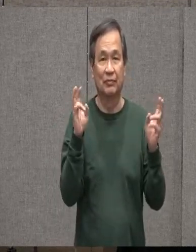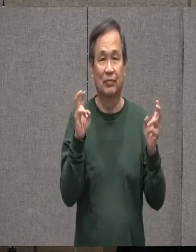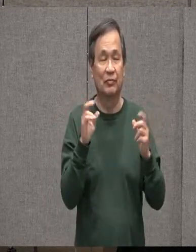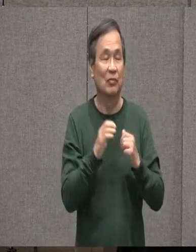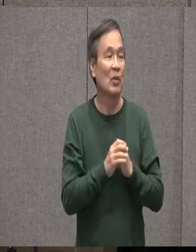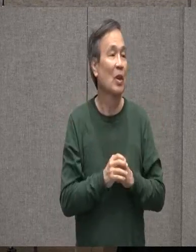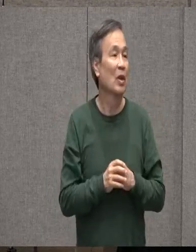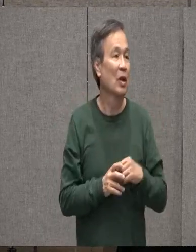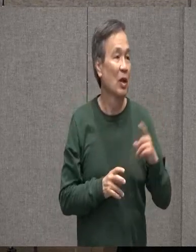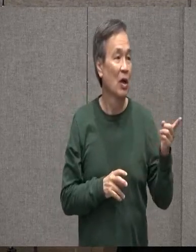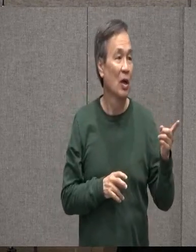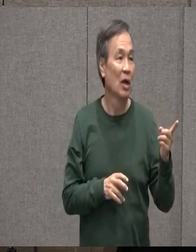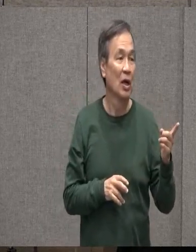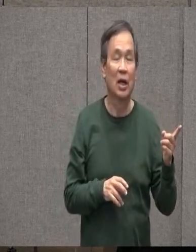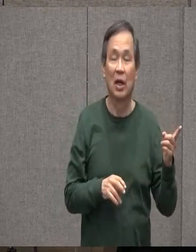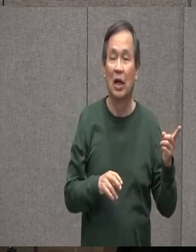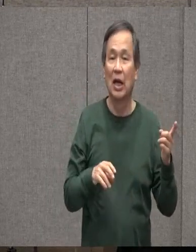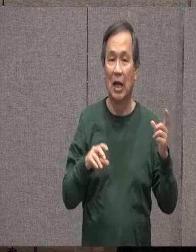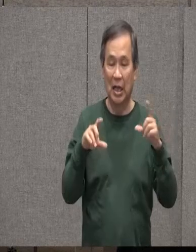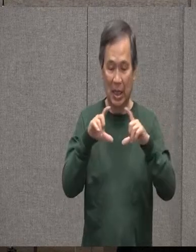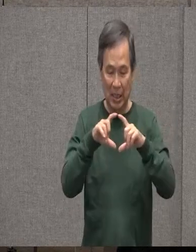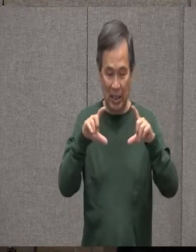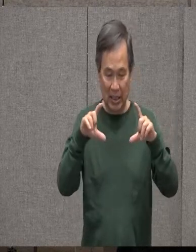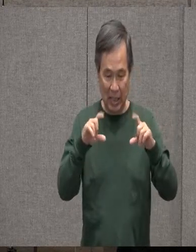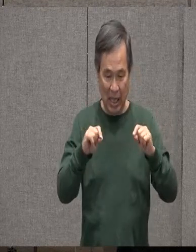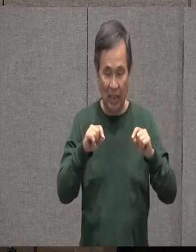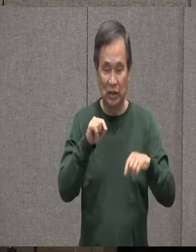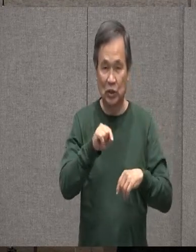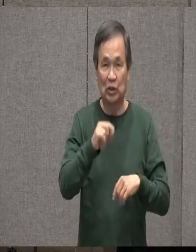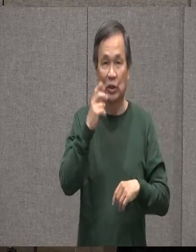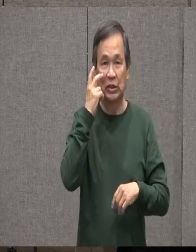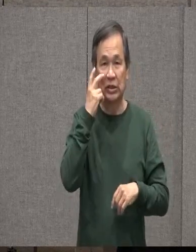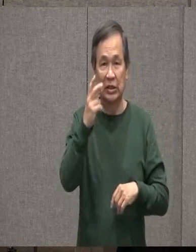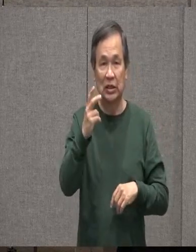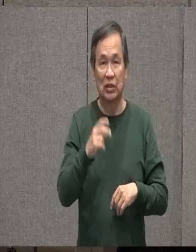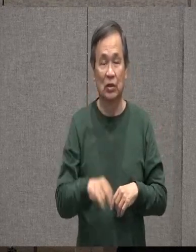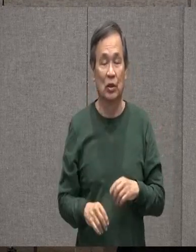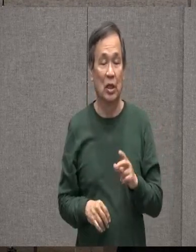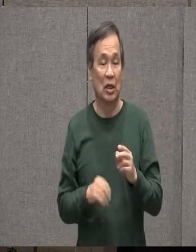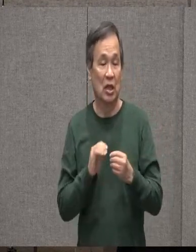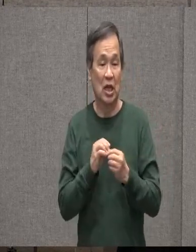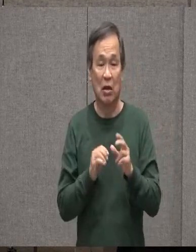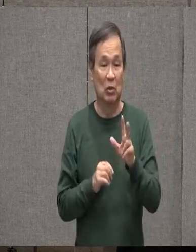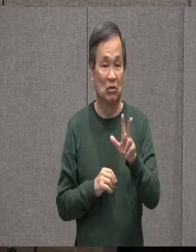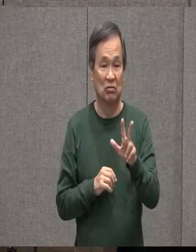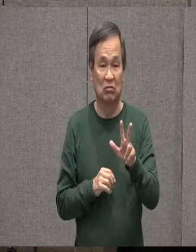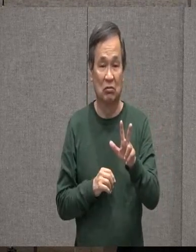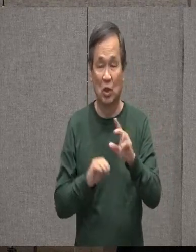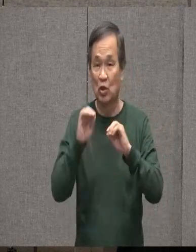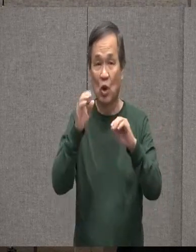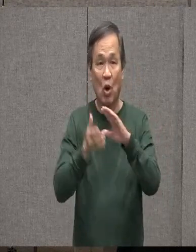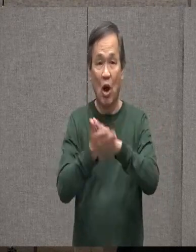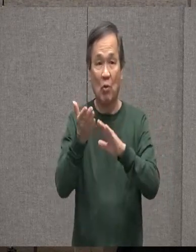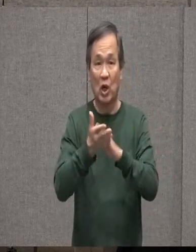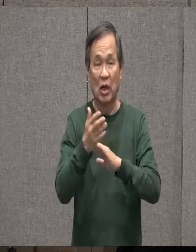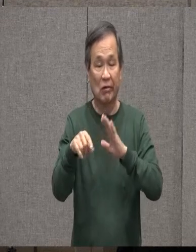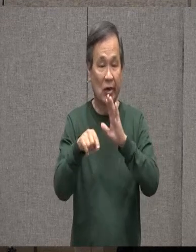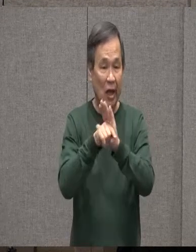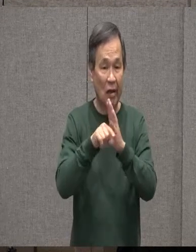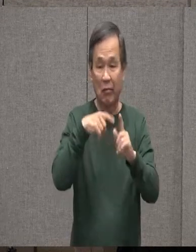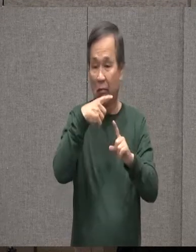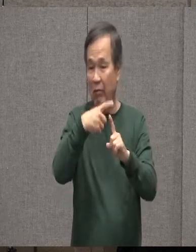4, right? In some way, shape, or form. Now, it doesn't have to be that it's stacked upon it, you know, like we normally see when we're